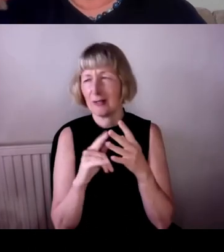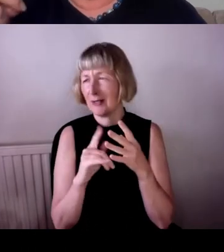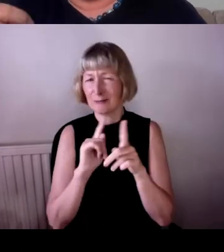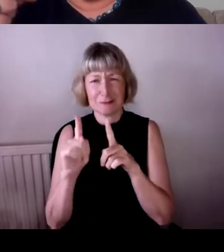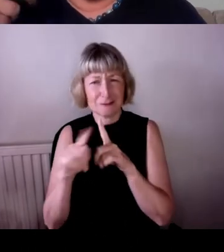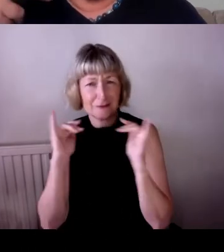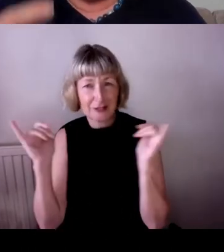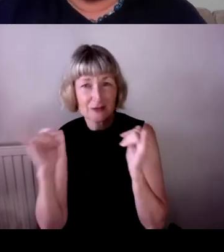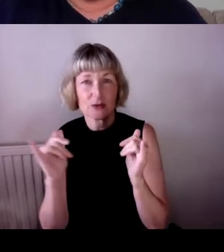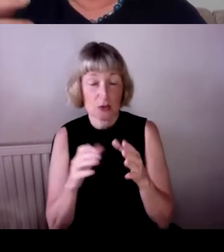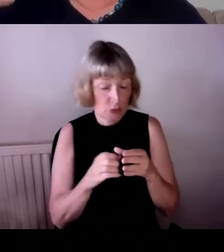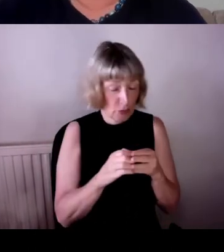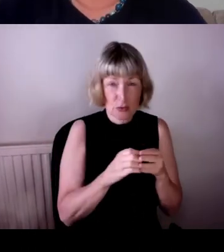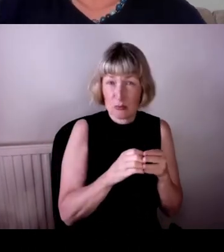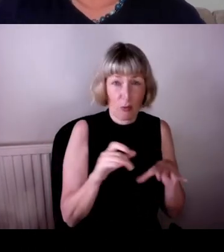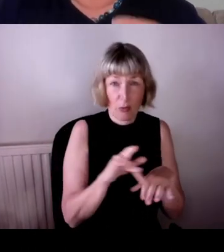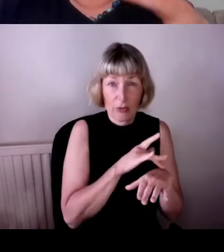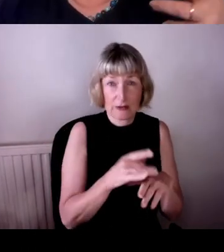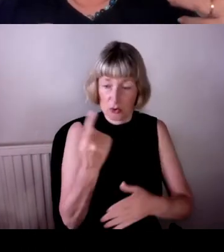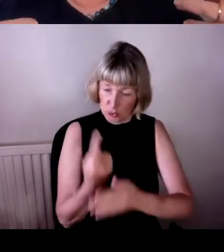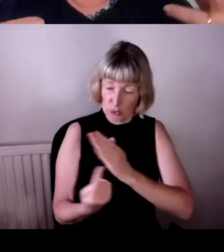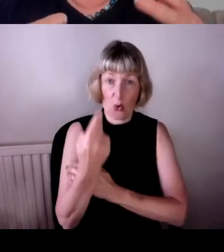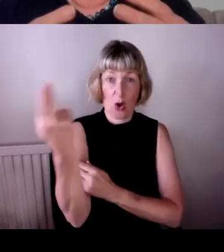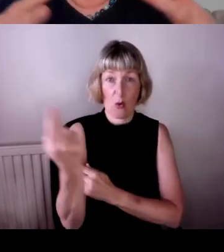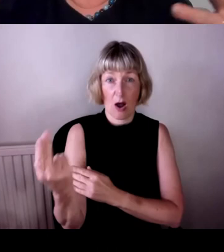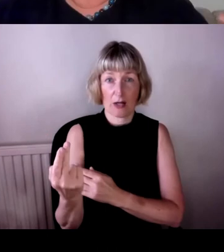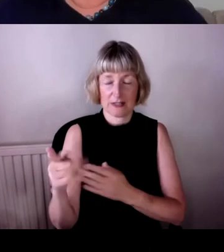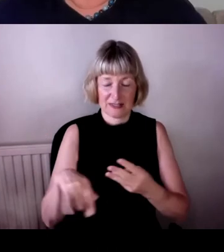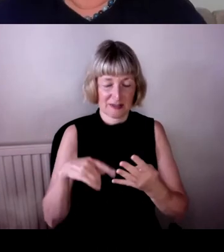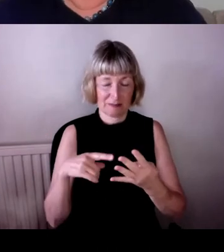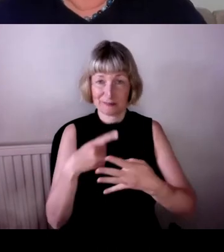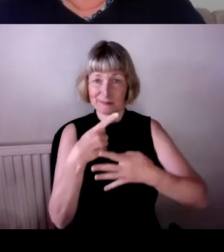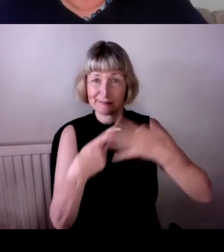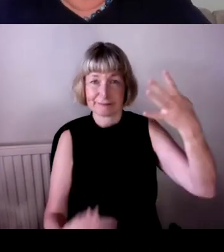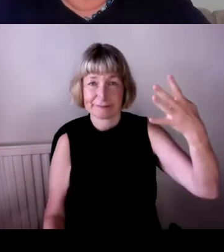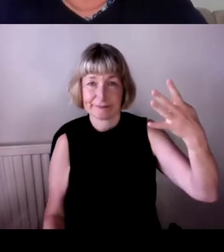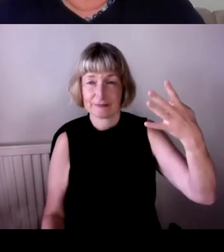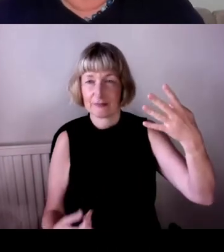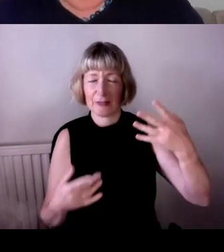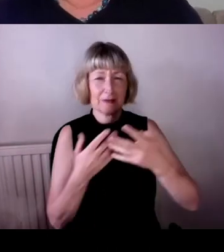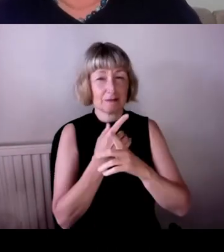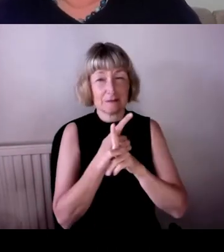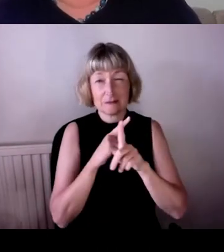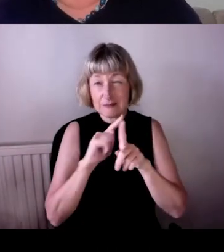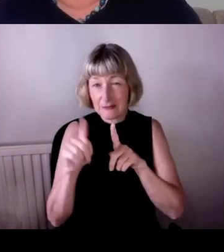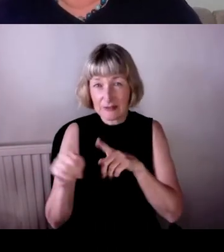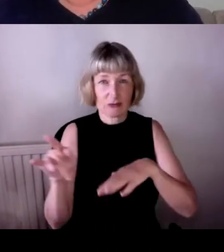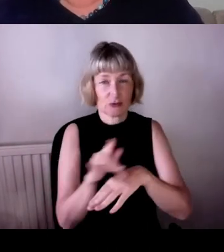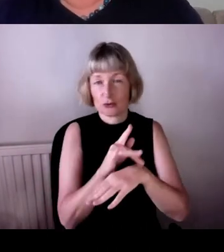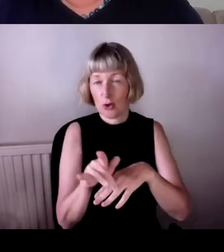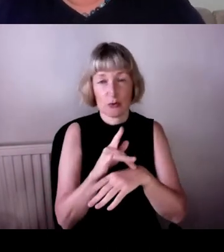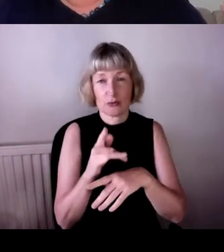venues, we describe solo artists, and we describe, you know, huge, you know, West End